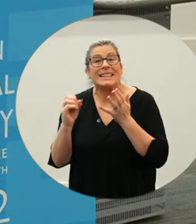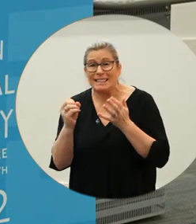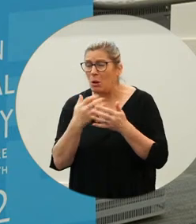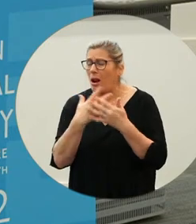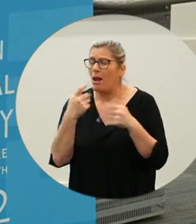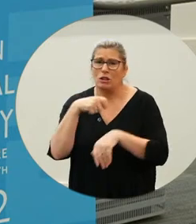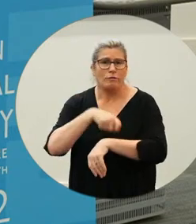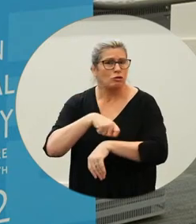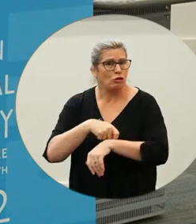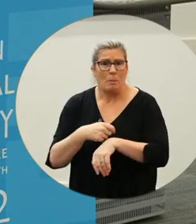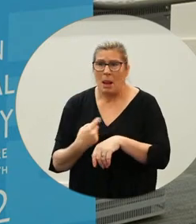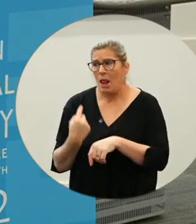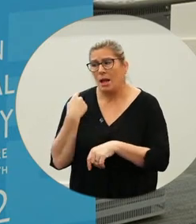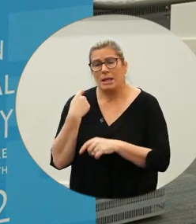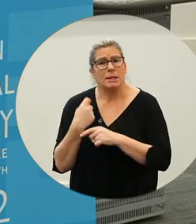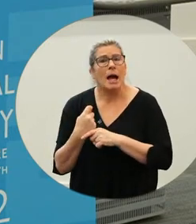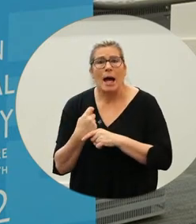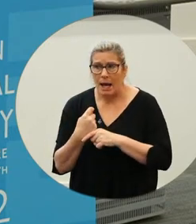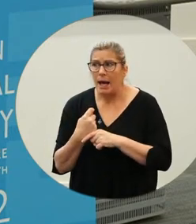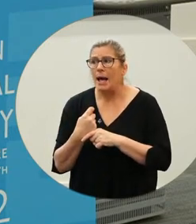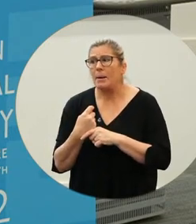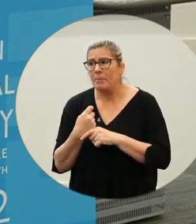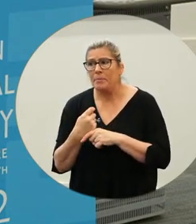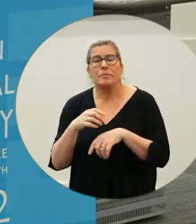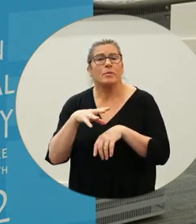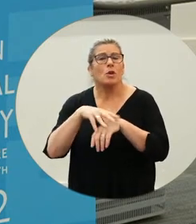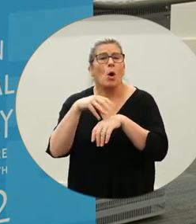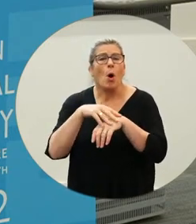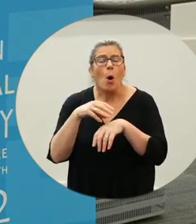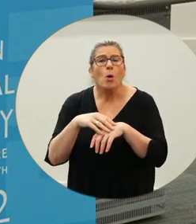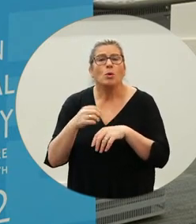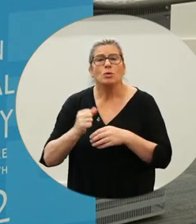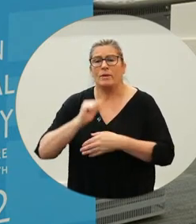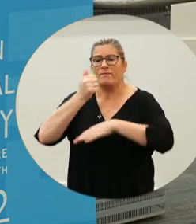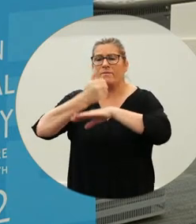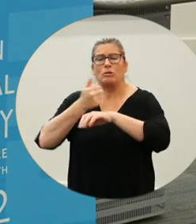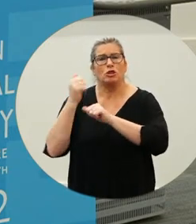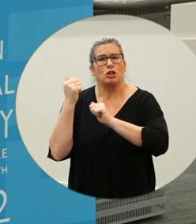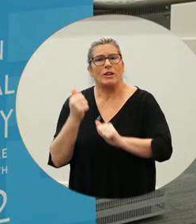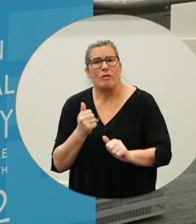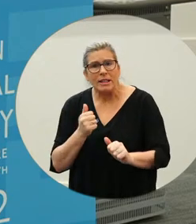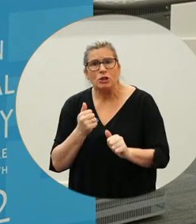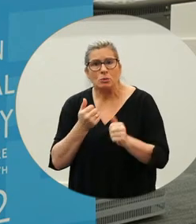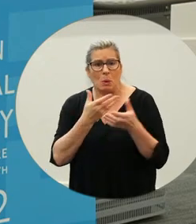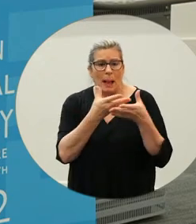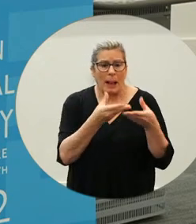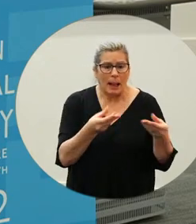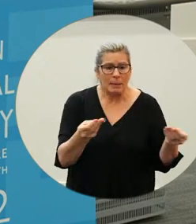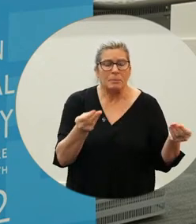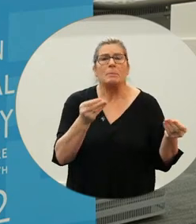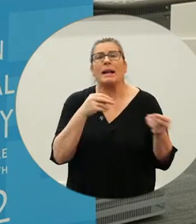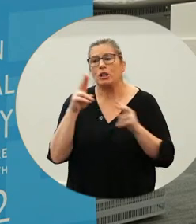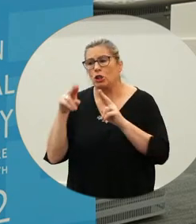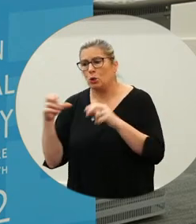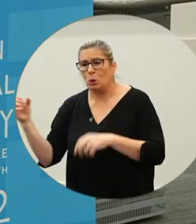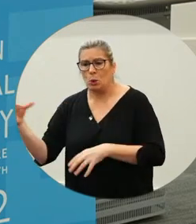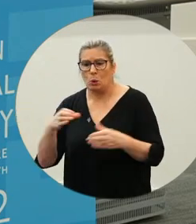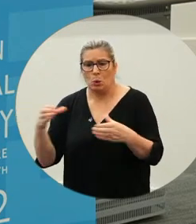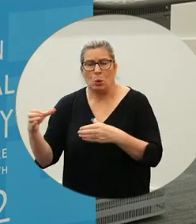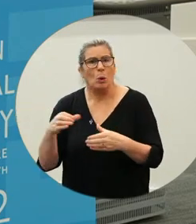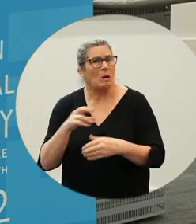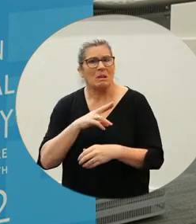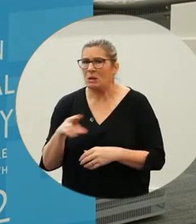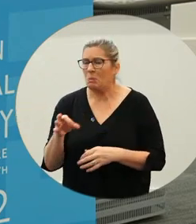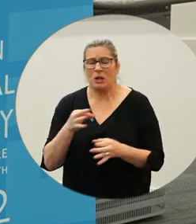a lot of unhappiness. The old founding generations were going, and the new ones were coming in, and they weren't making a very